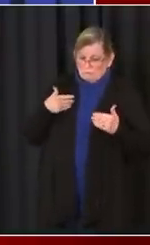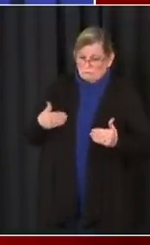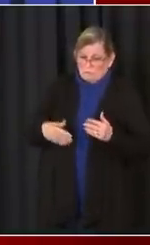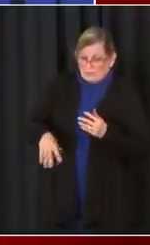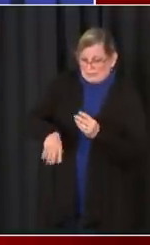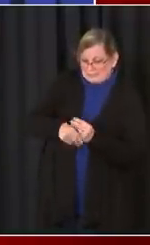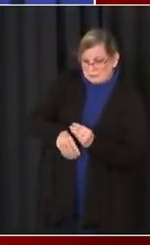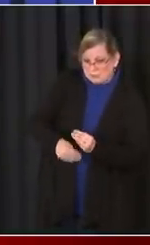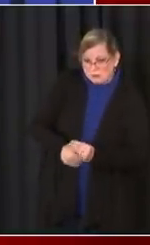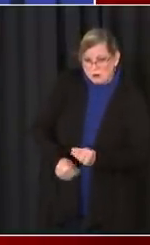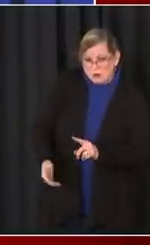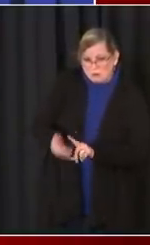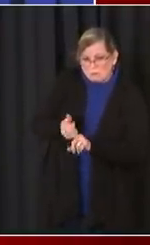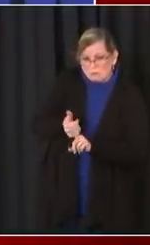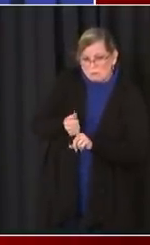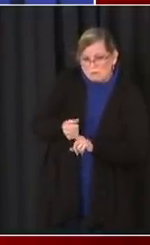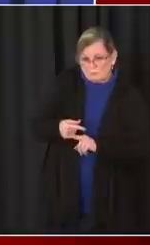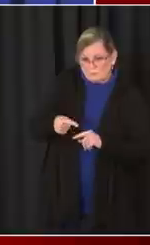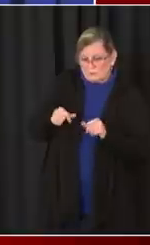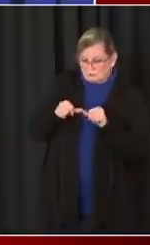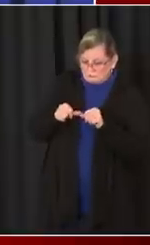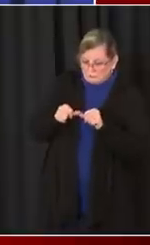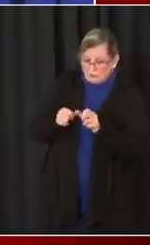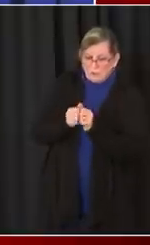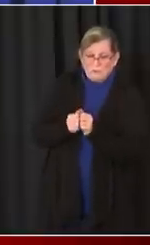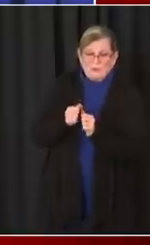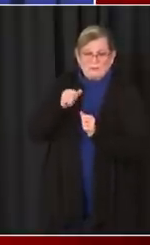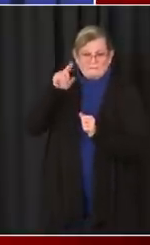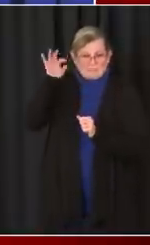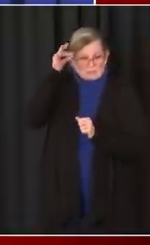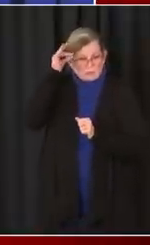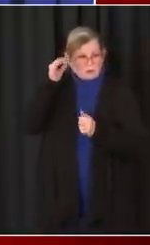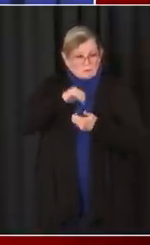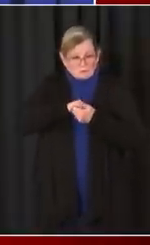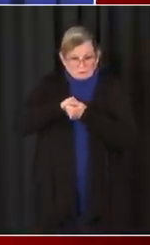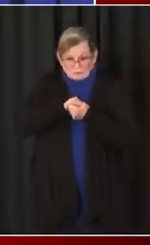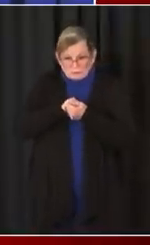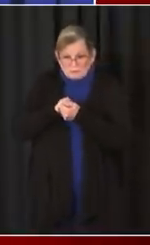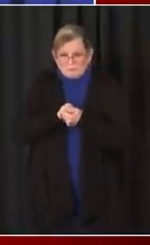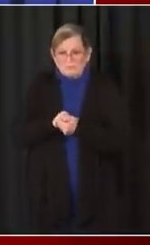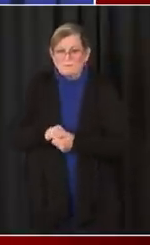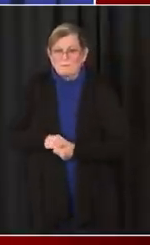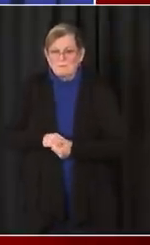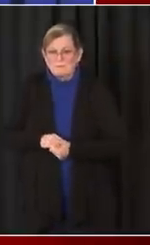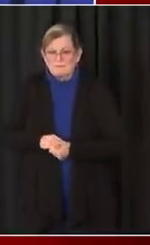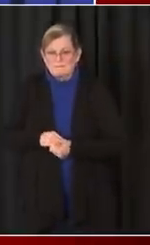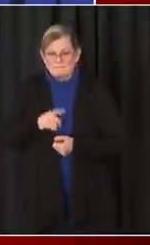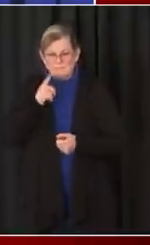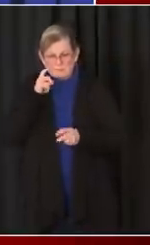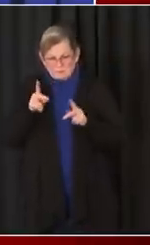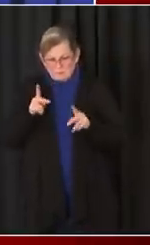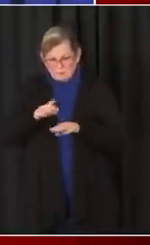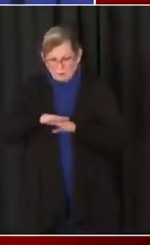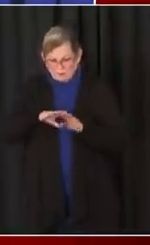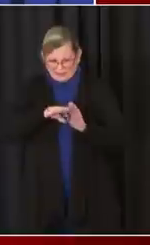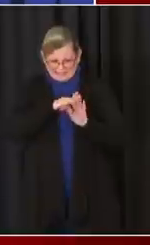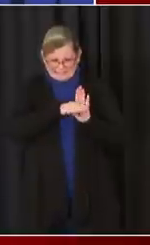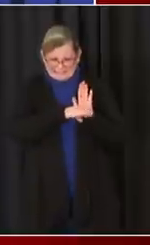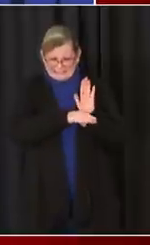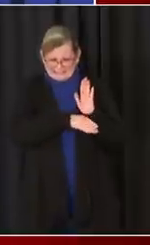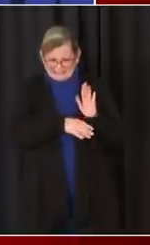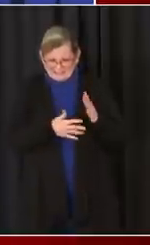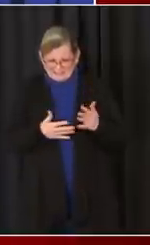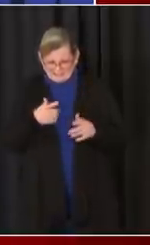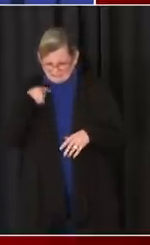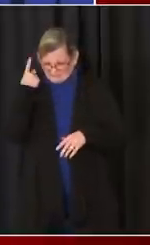additional arrests, and we will continue to work with our federal partners. There are a lot of people that are on that we have listed on our website. There are a